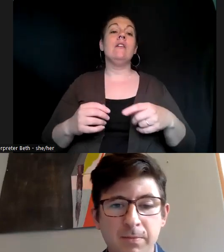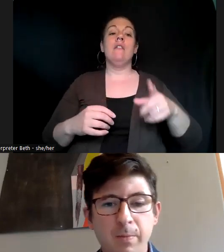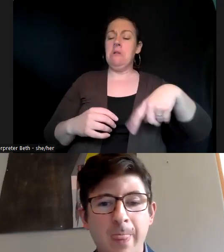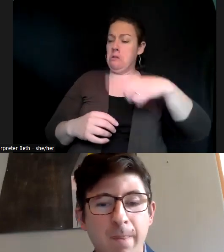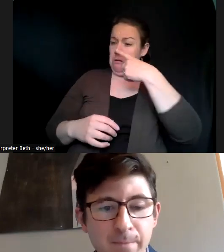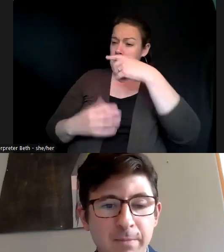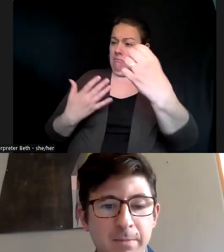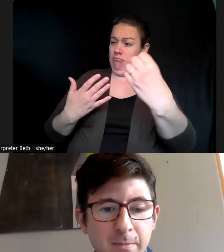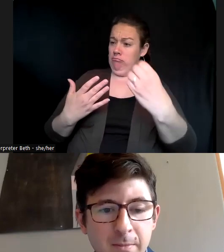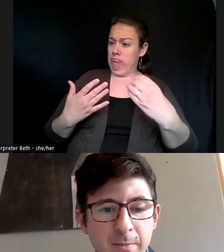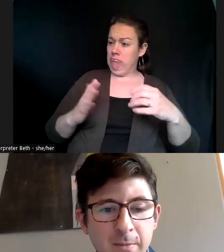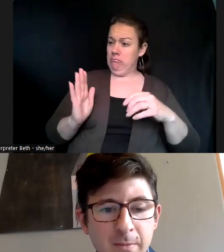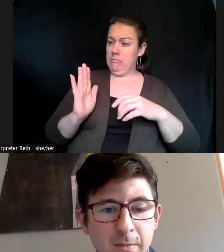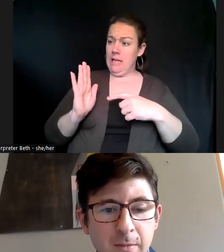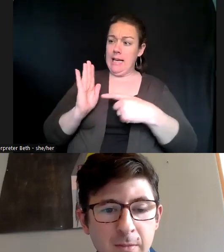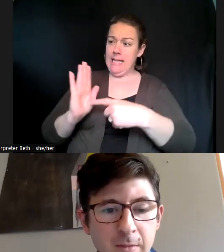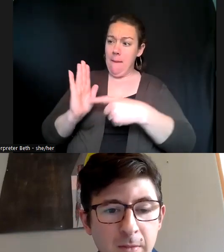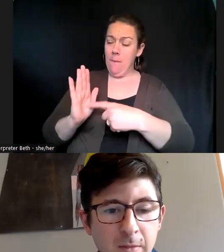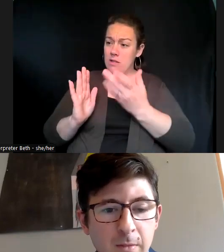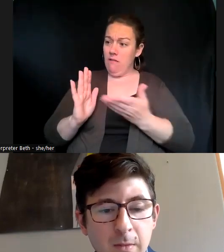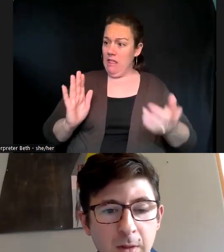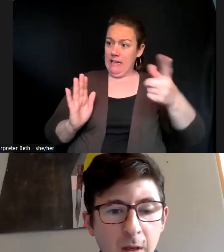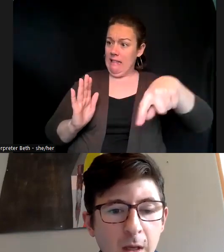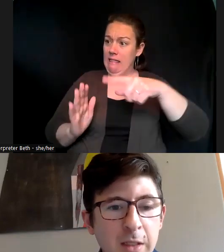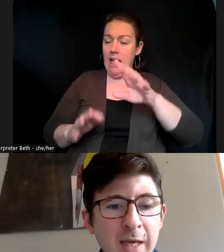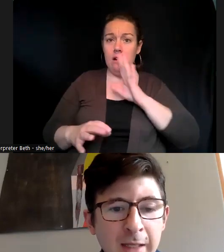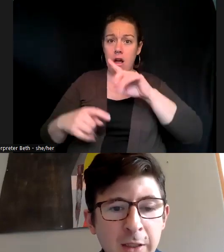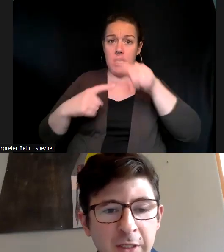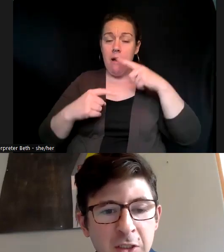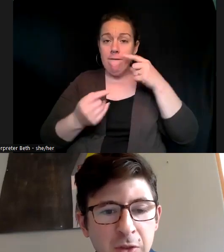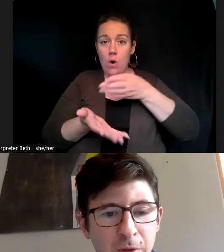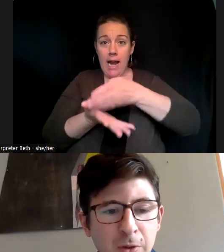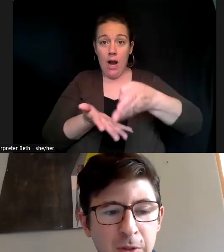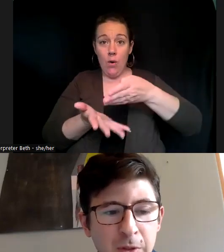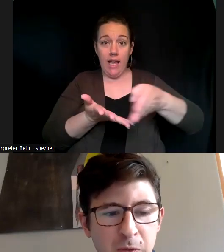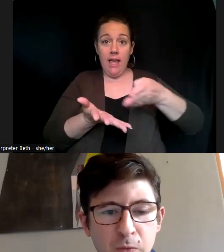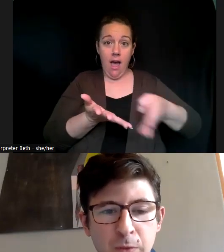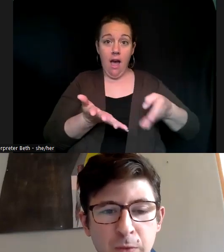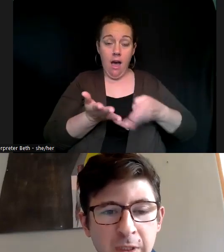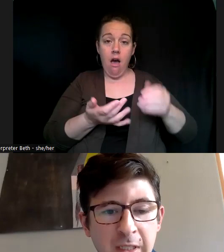they offered as areas for support? Yeah, each local is